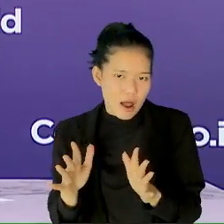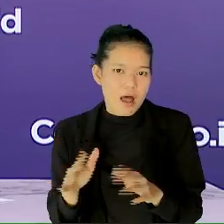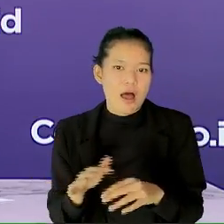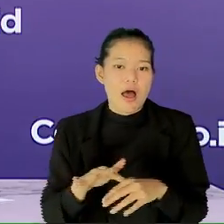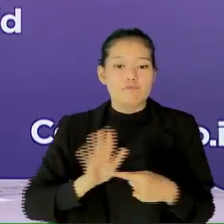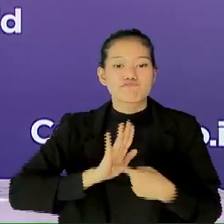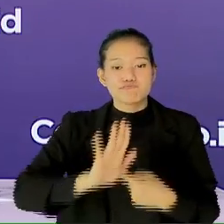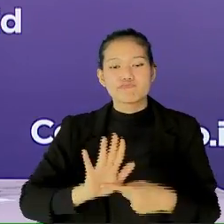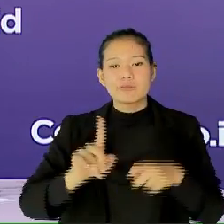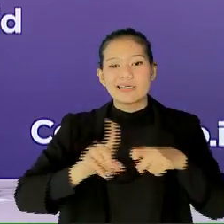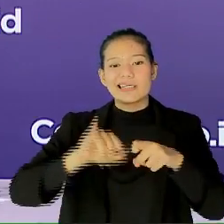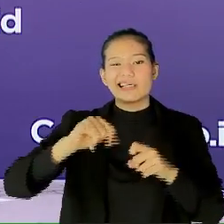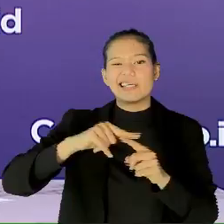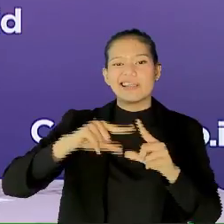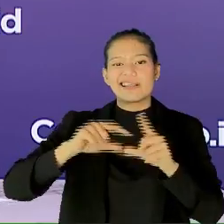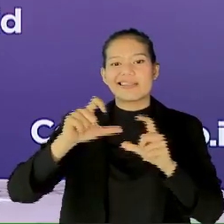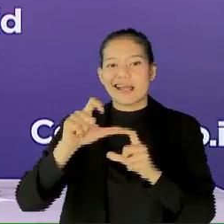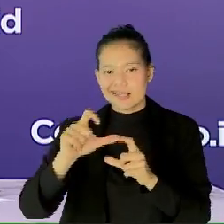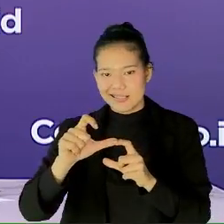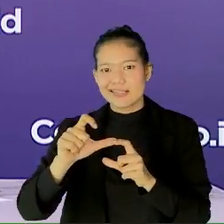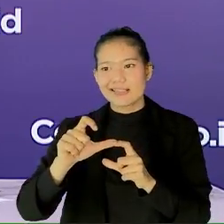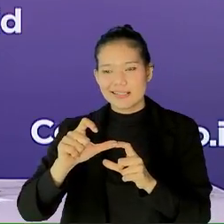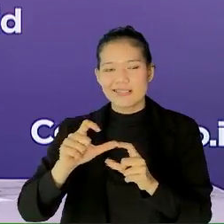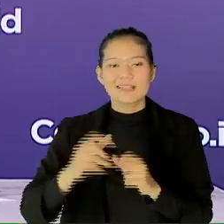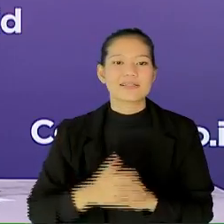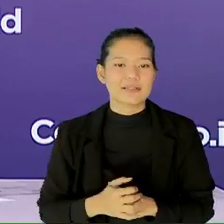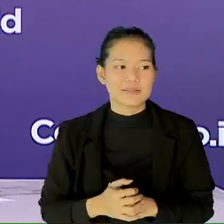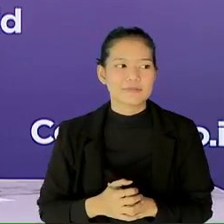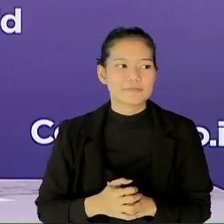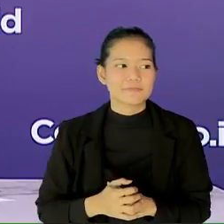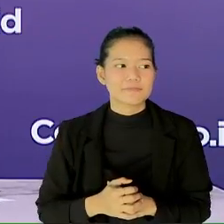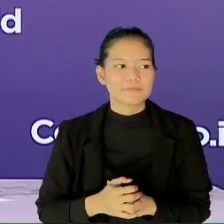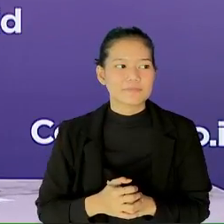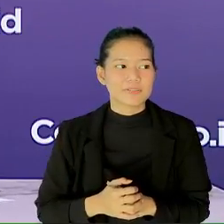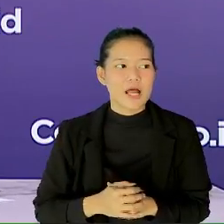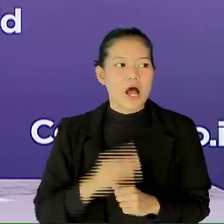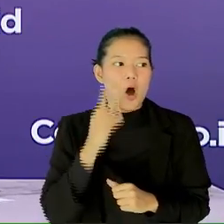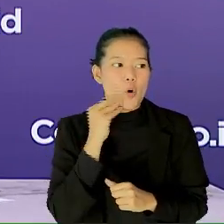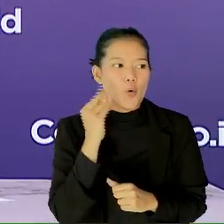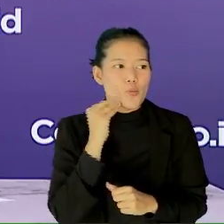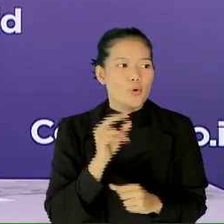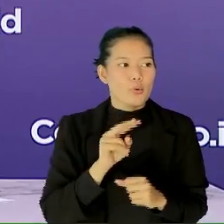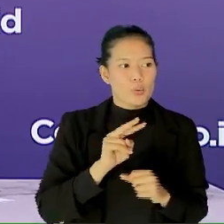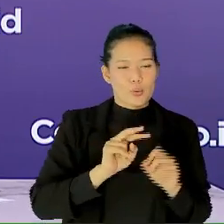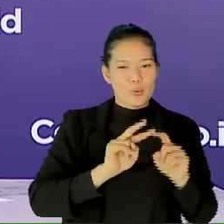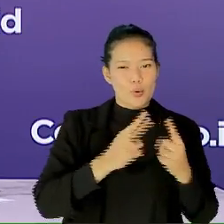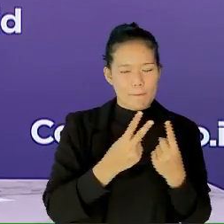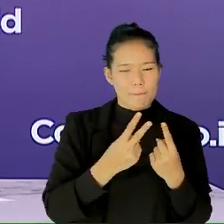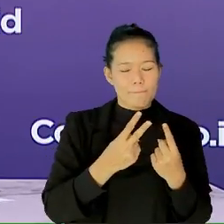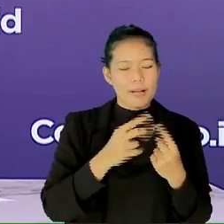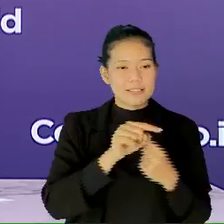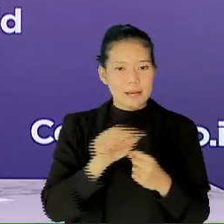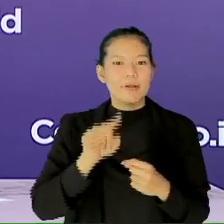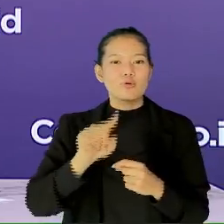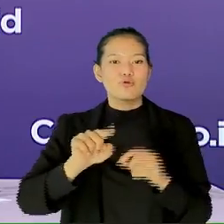kitas or kitab holders, and who are between 12 to 17 years of age.